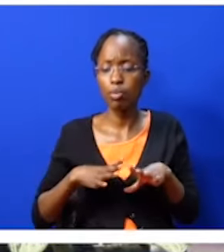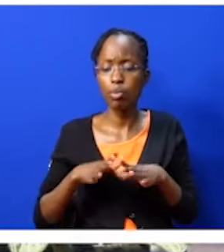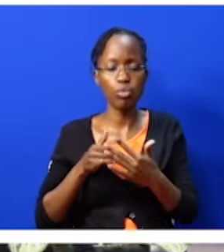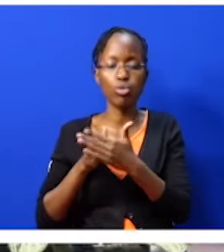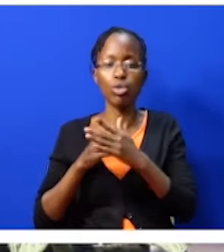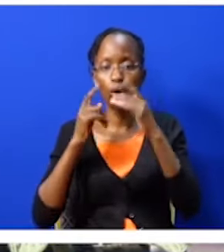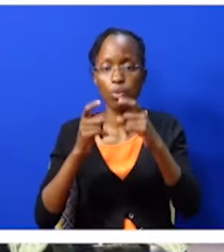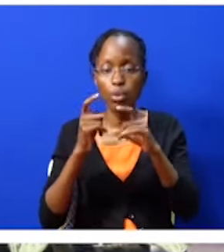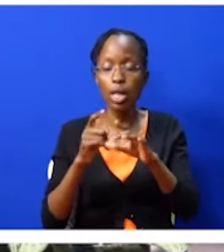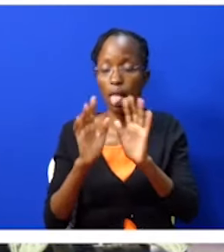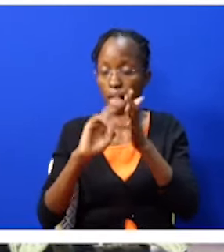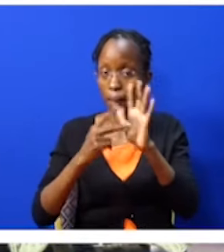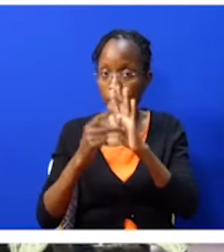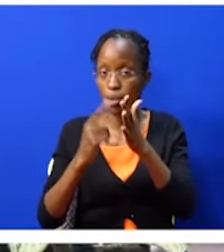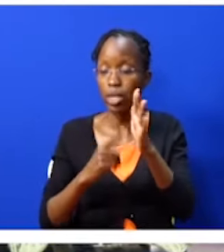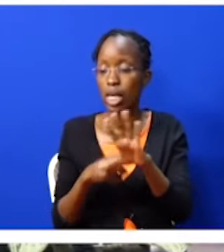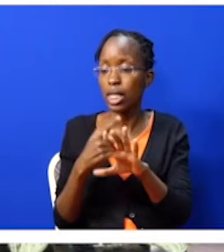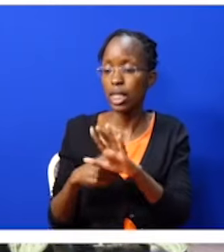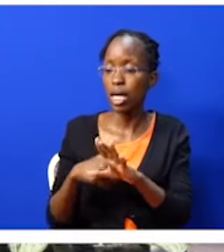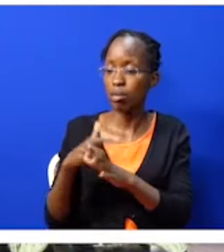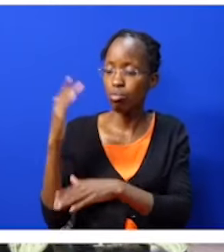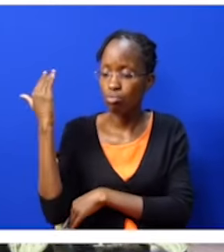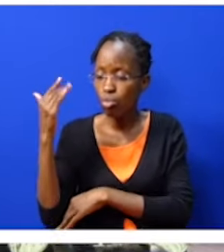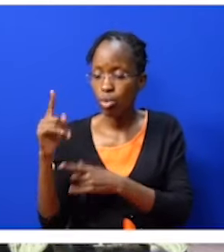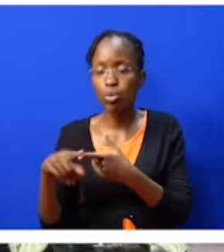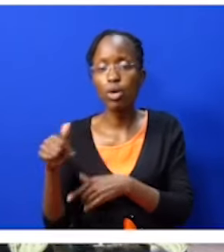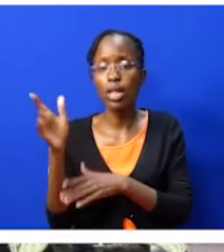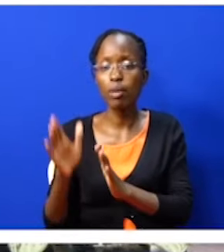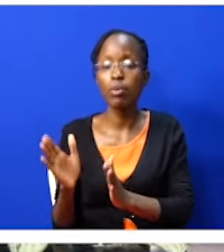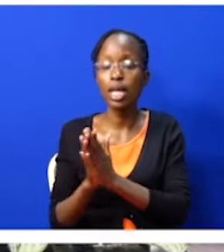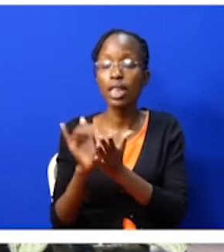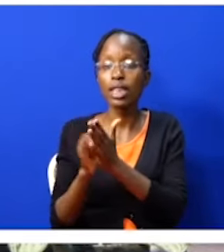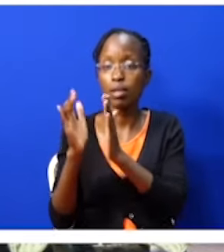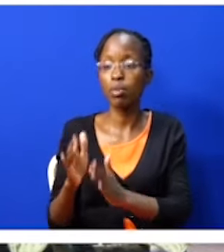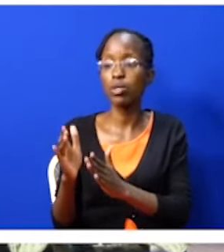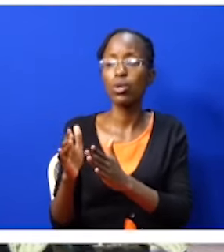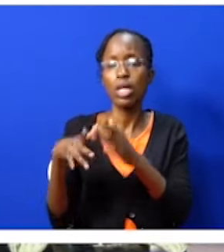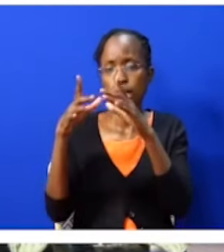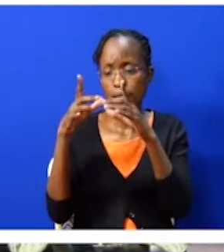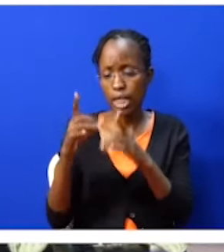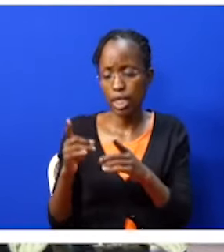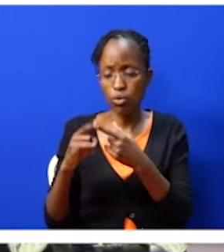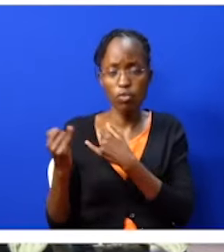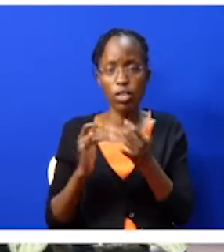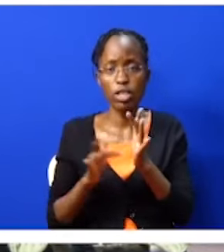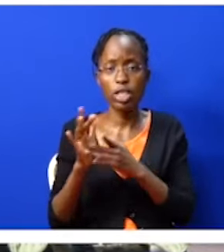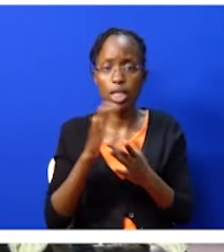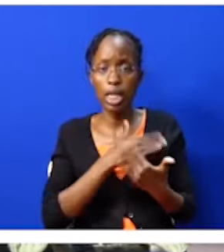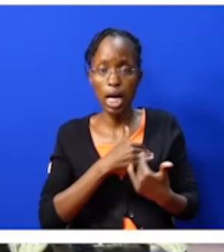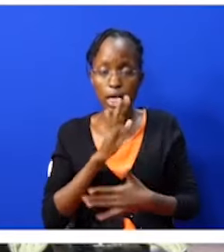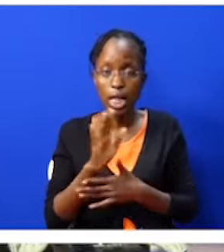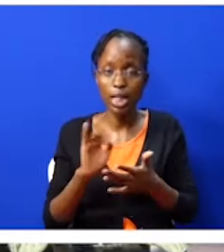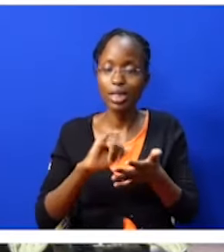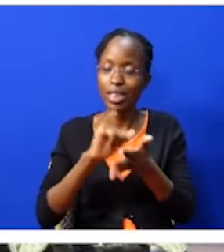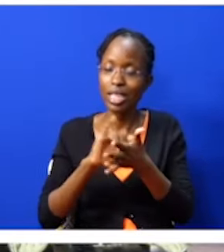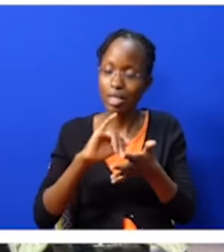or the gospel with someone and that person decides to invite Jesus into their hearts, the Holy Spirit has already been working in the heart of